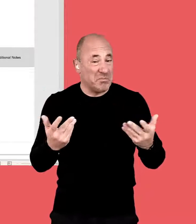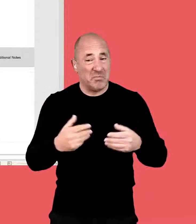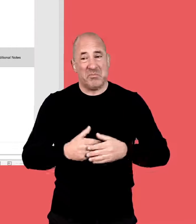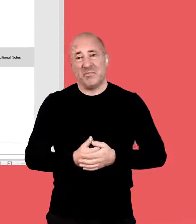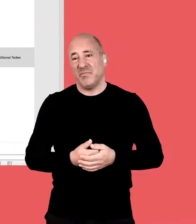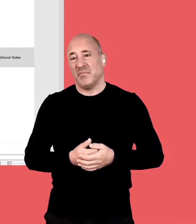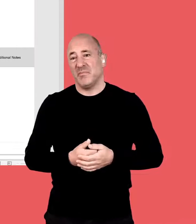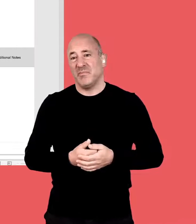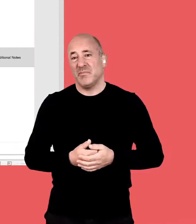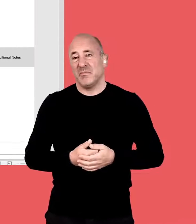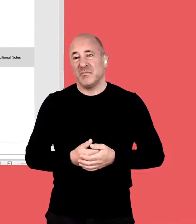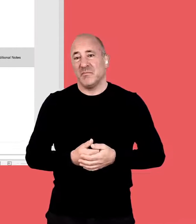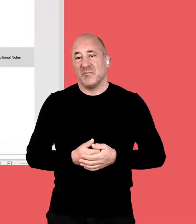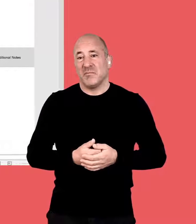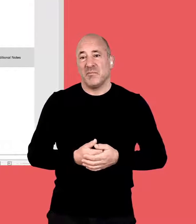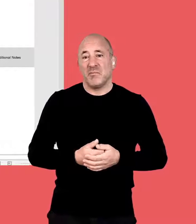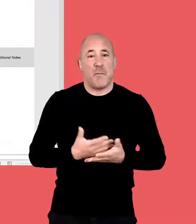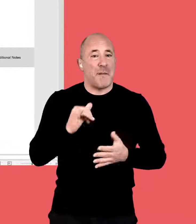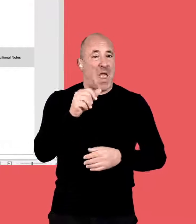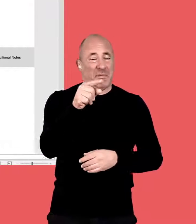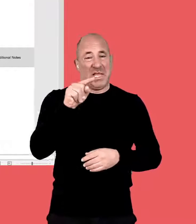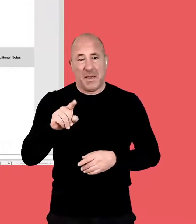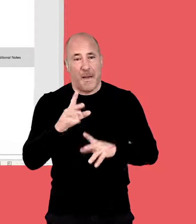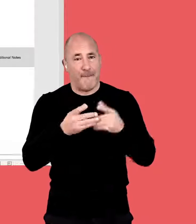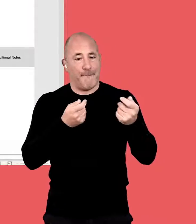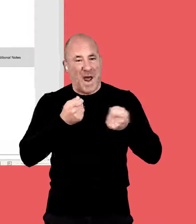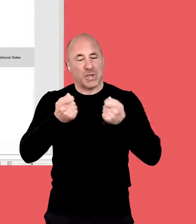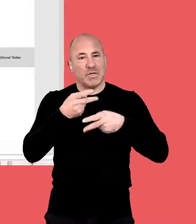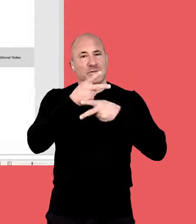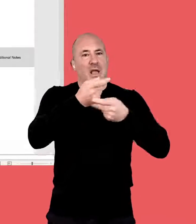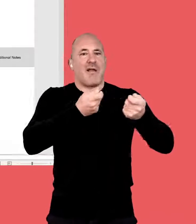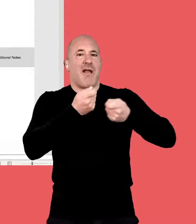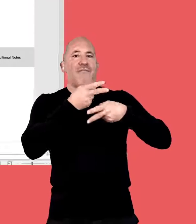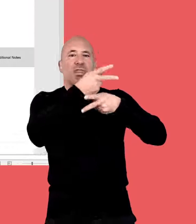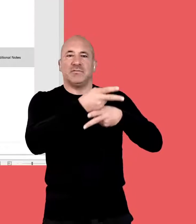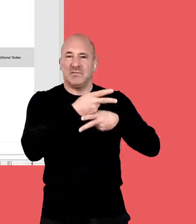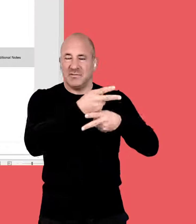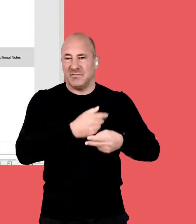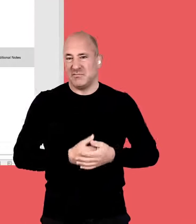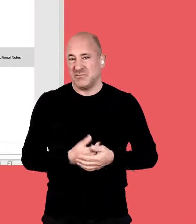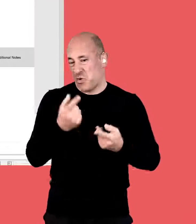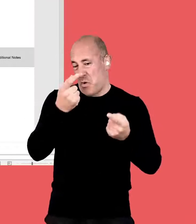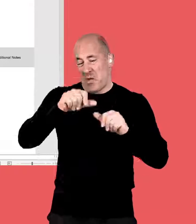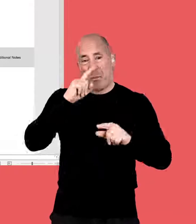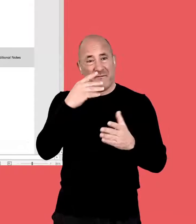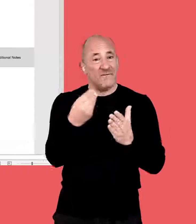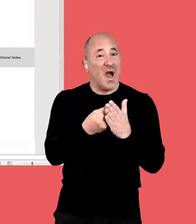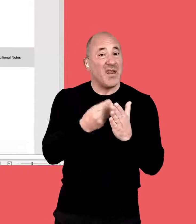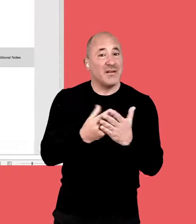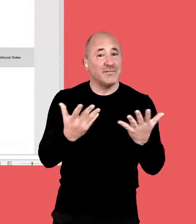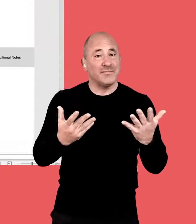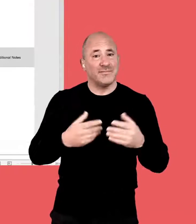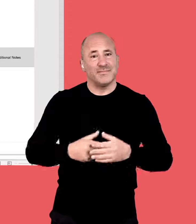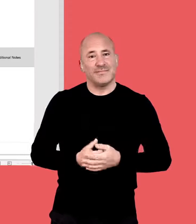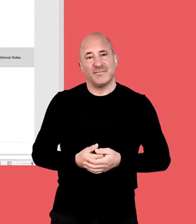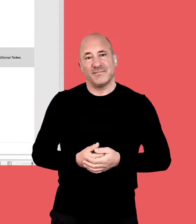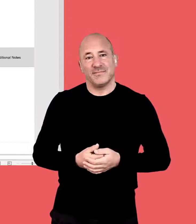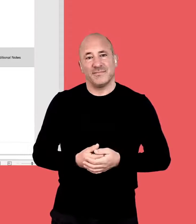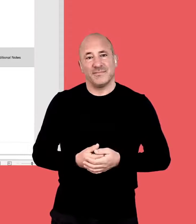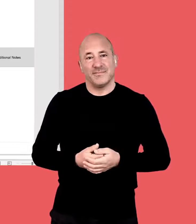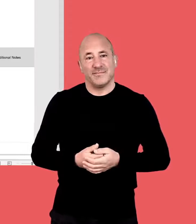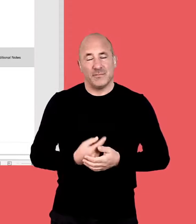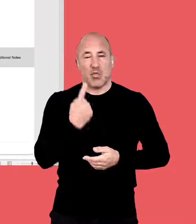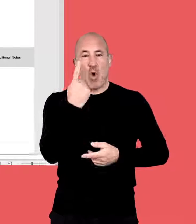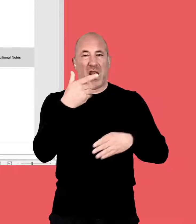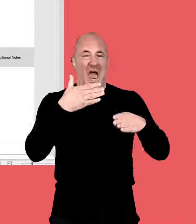and inclusion, management and governance, or finance. A